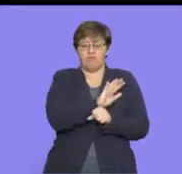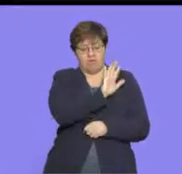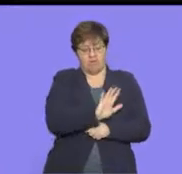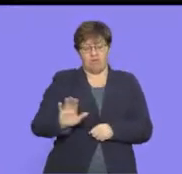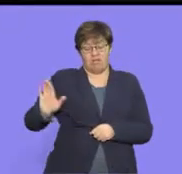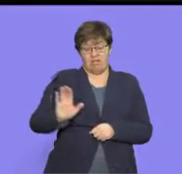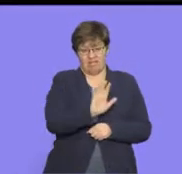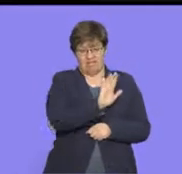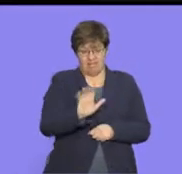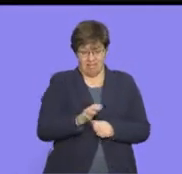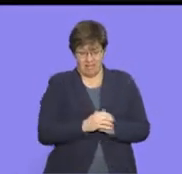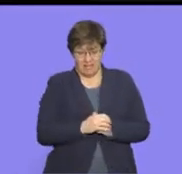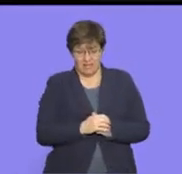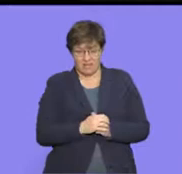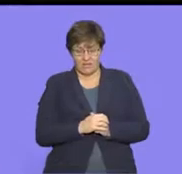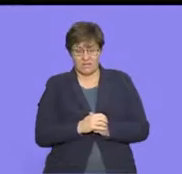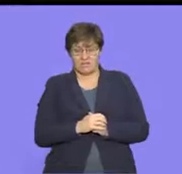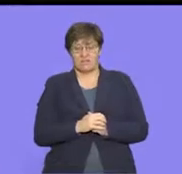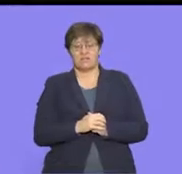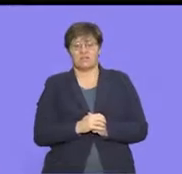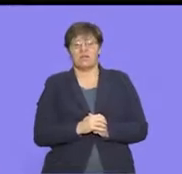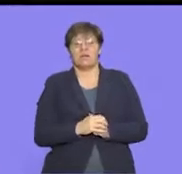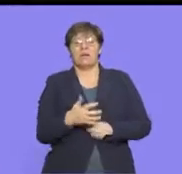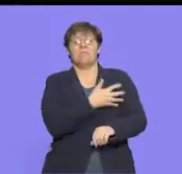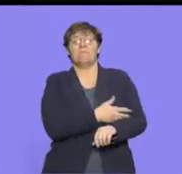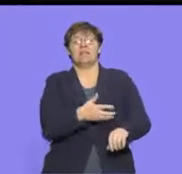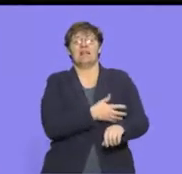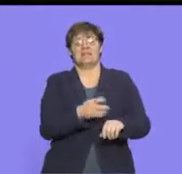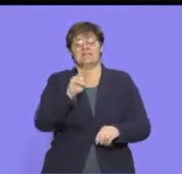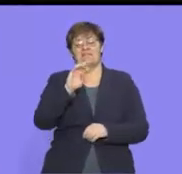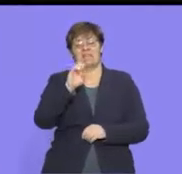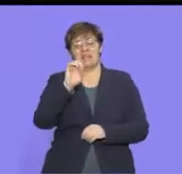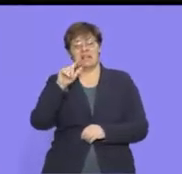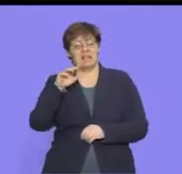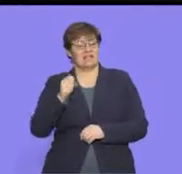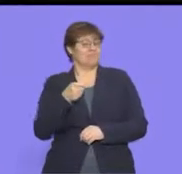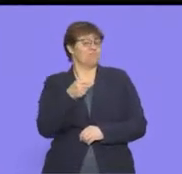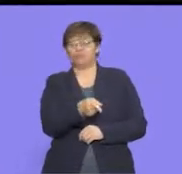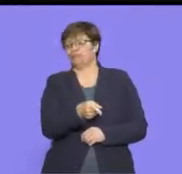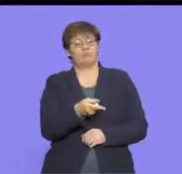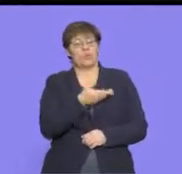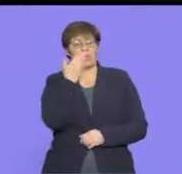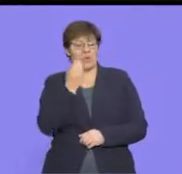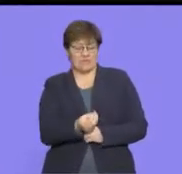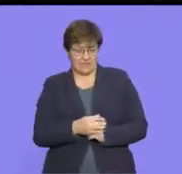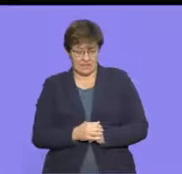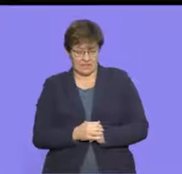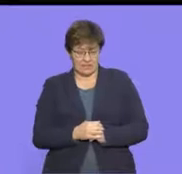here. We don't actually have serious what we call blood vessels. When we look at